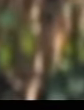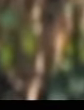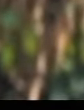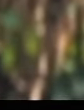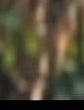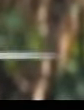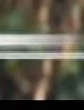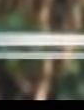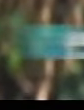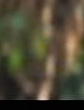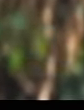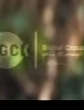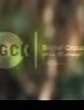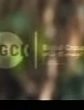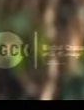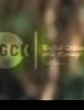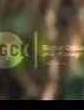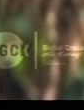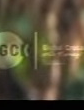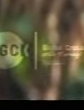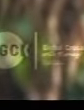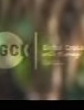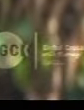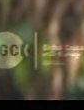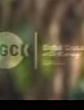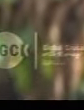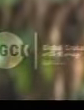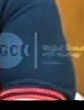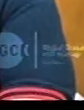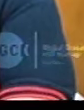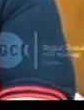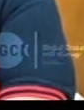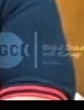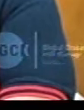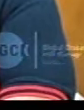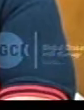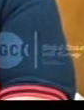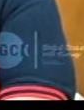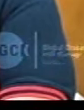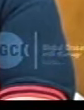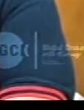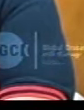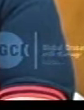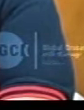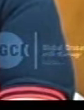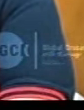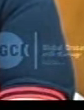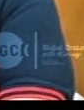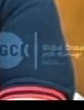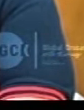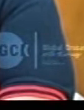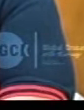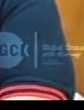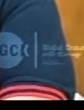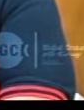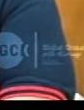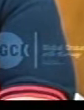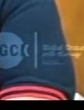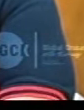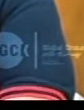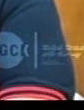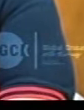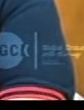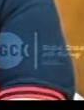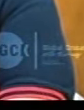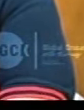many places. I've gone to so many hospitals. There were no solutions.